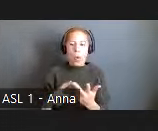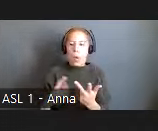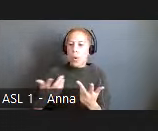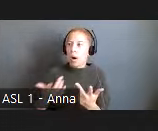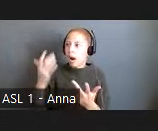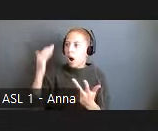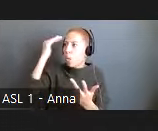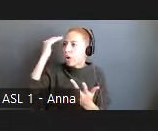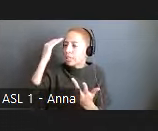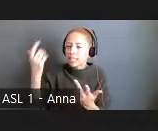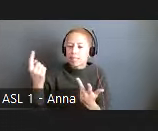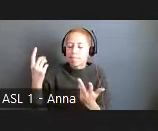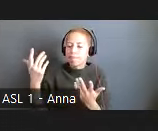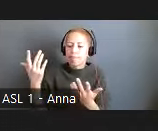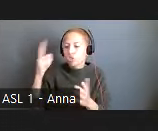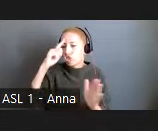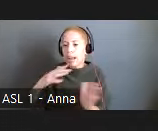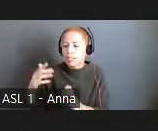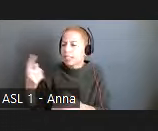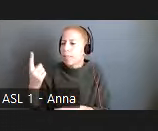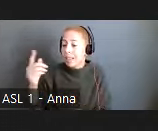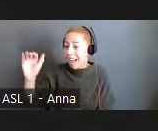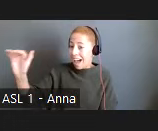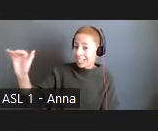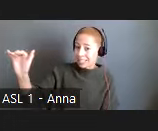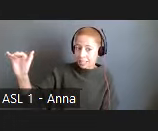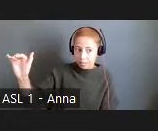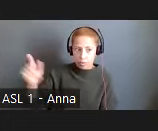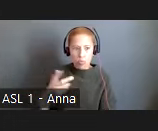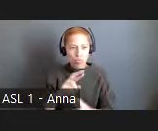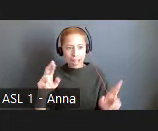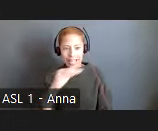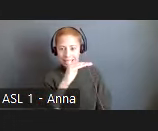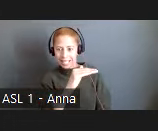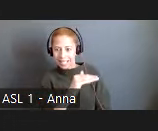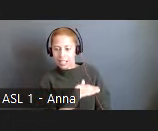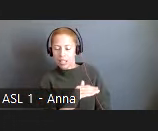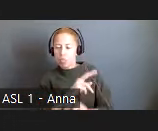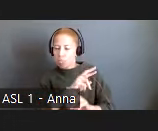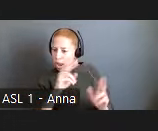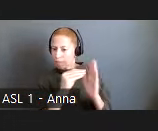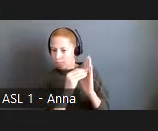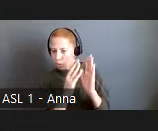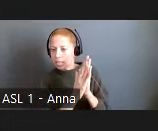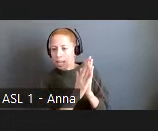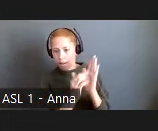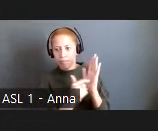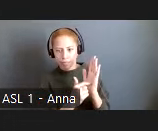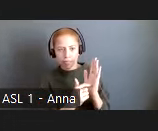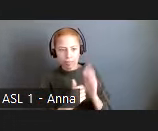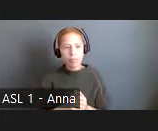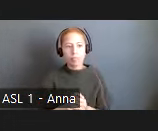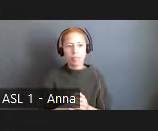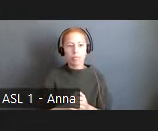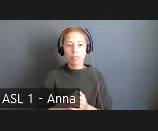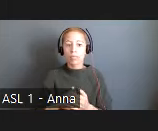awareness strategy, whatever your ask is, and then have all these other things mapped out. Finish with the ask and